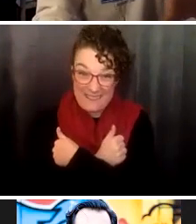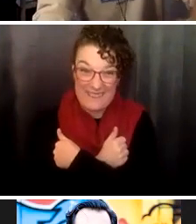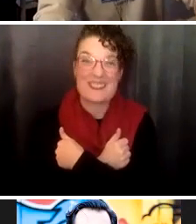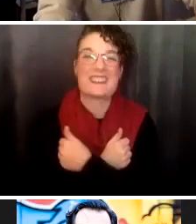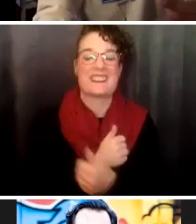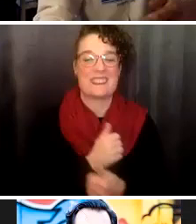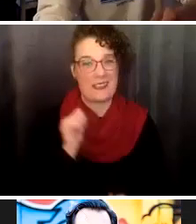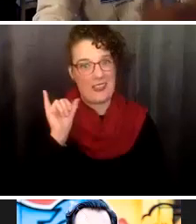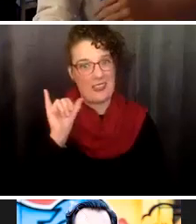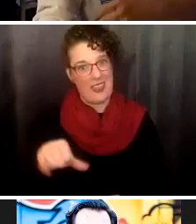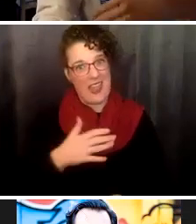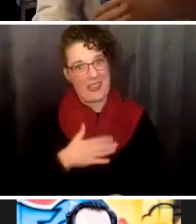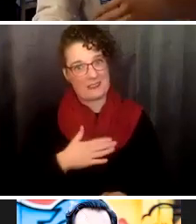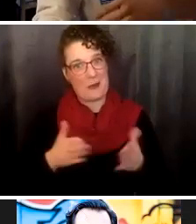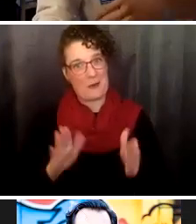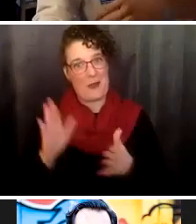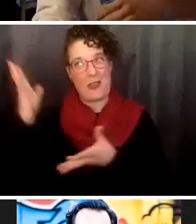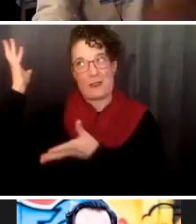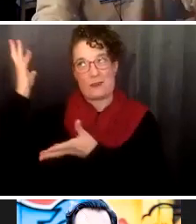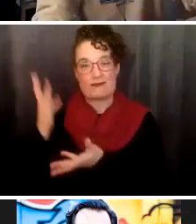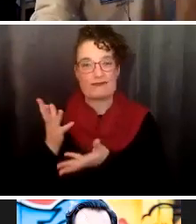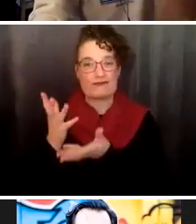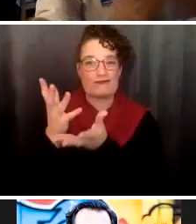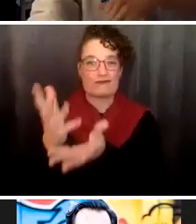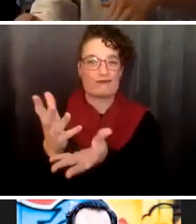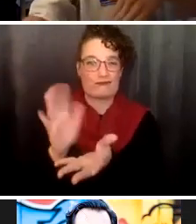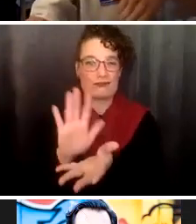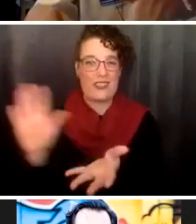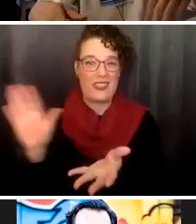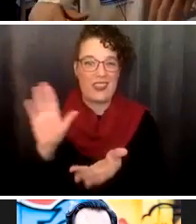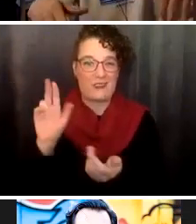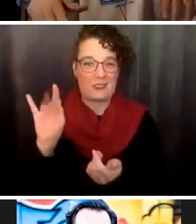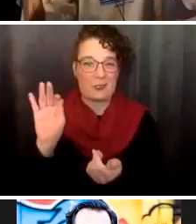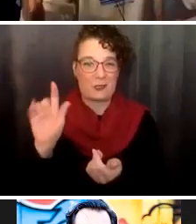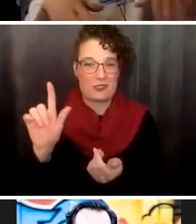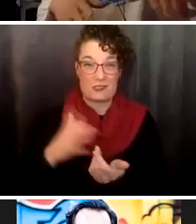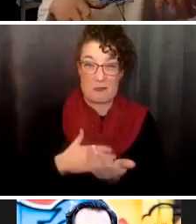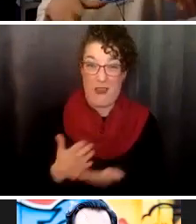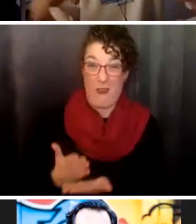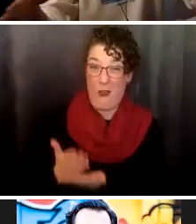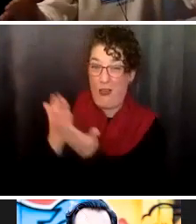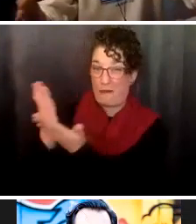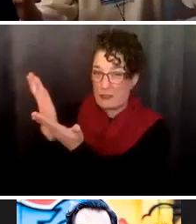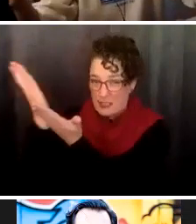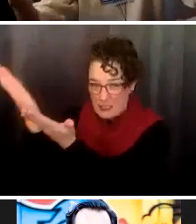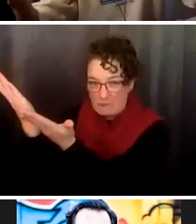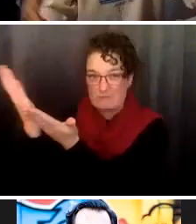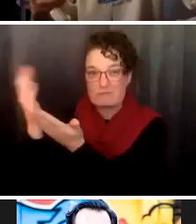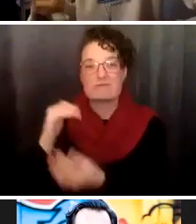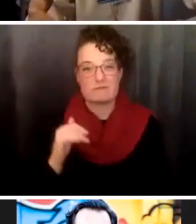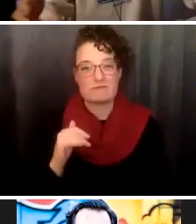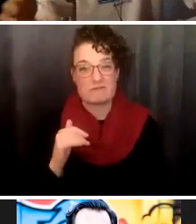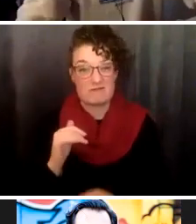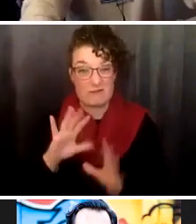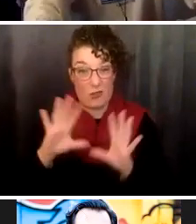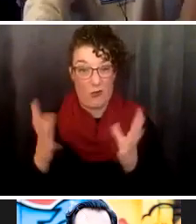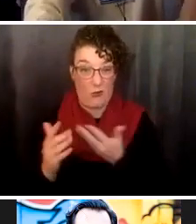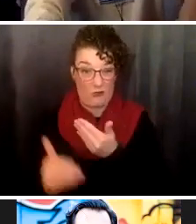you know, that's my way of continuing their rituals. And it's my offering to them is this like